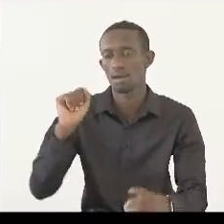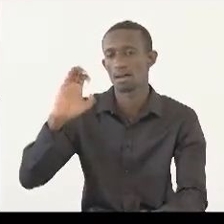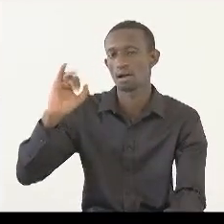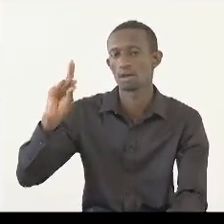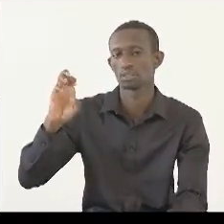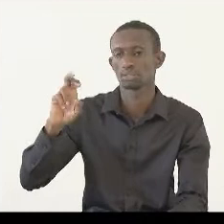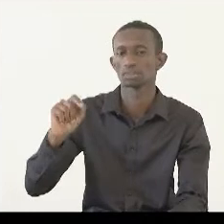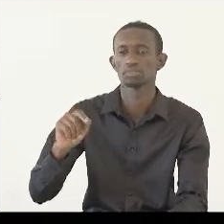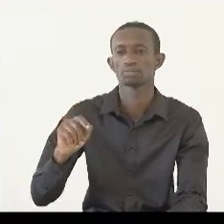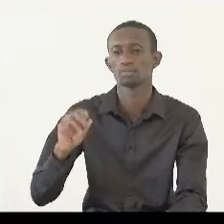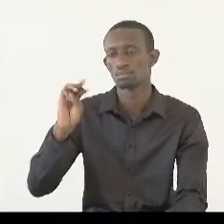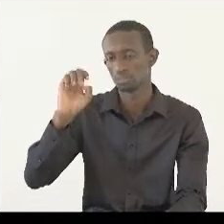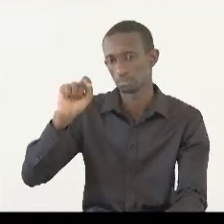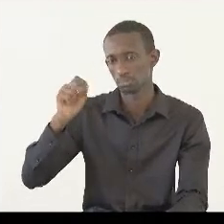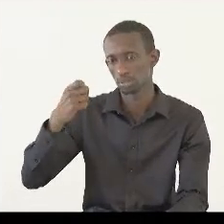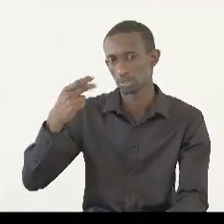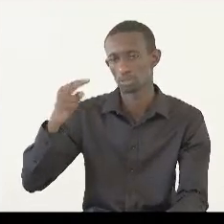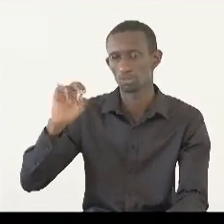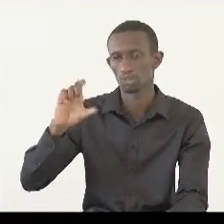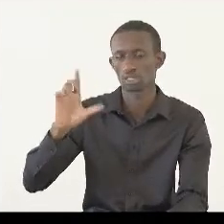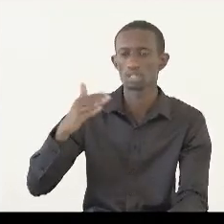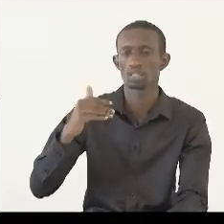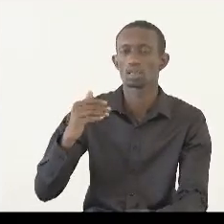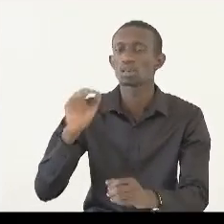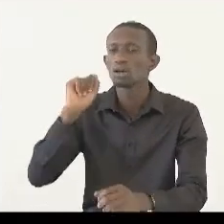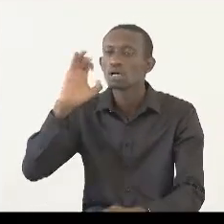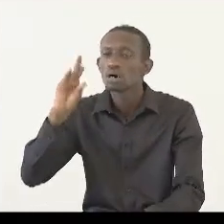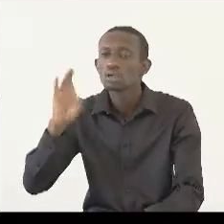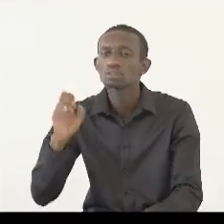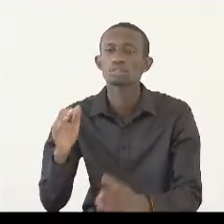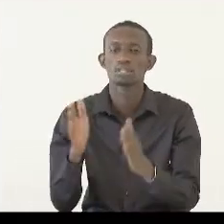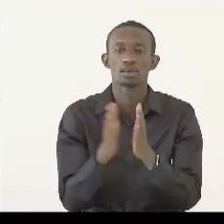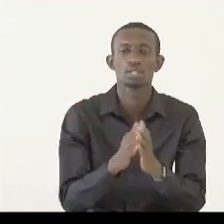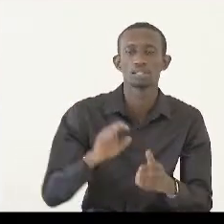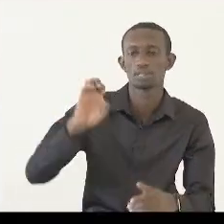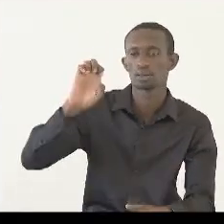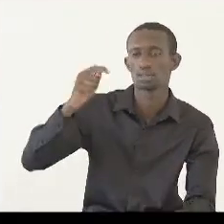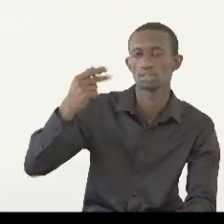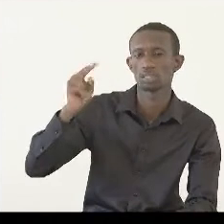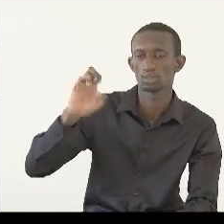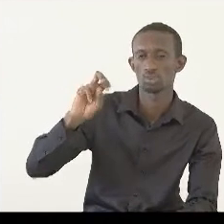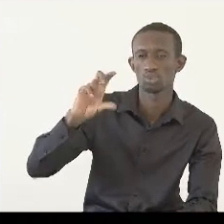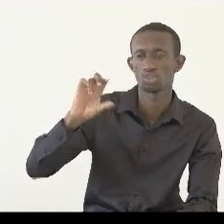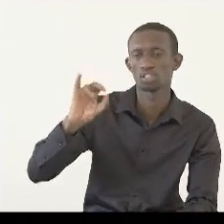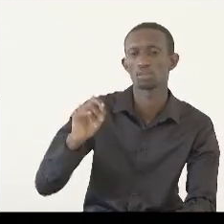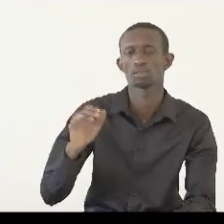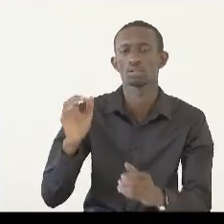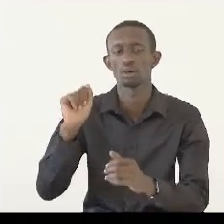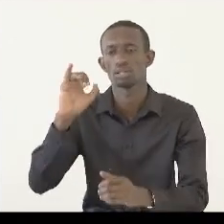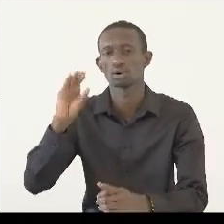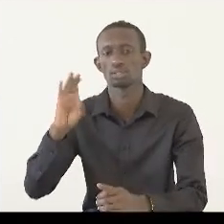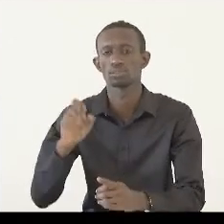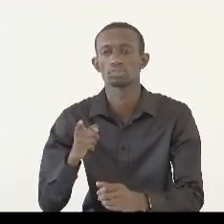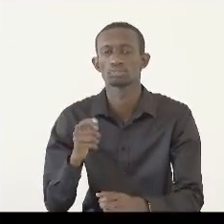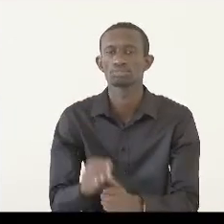and ethanoic acid. Probably briefly I can just talk about that one. Methanoic acid, this is methanoic acid.